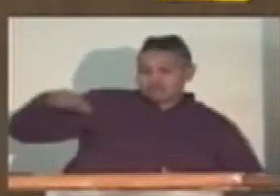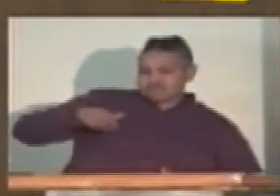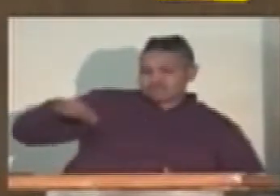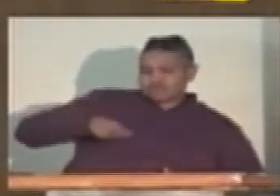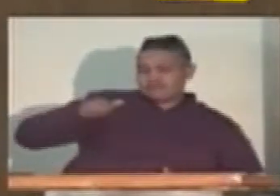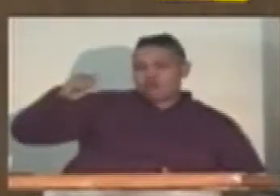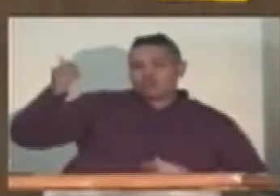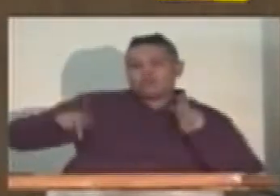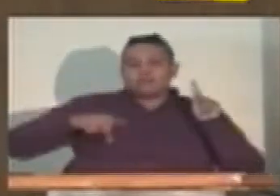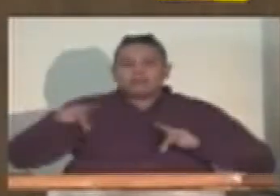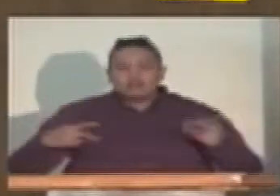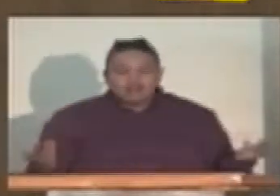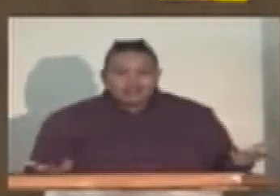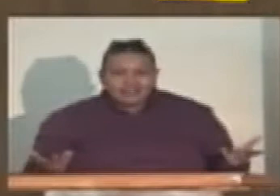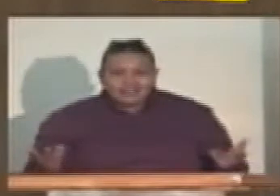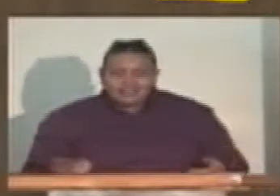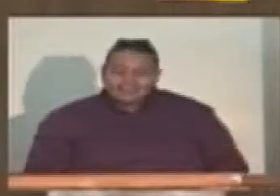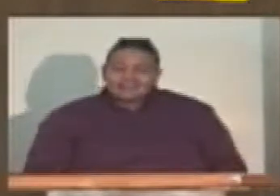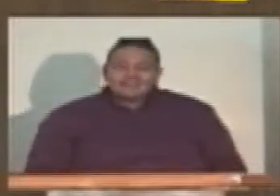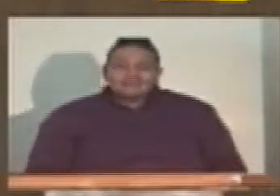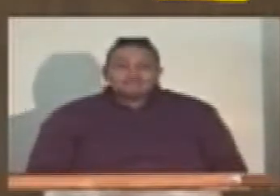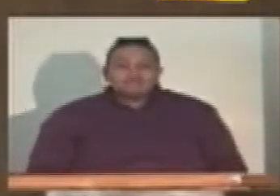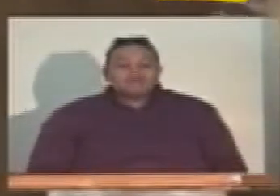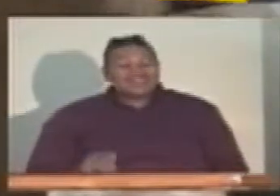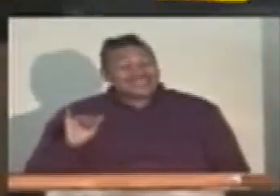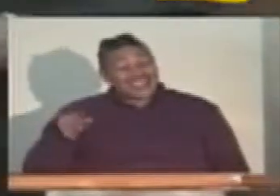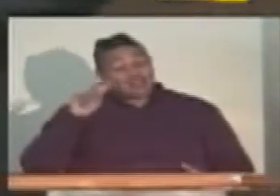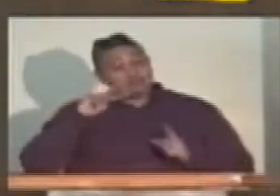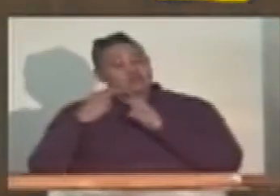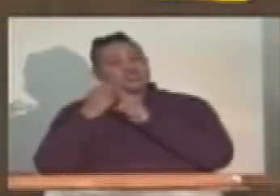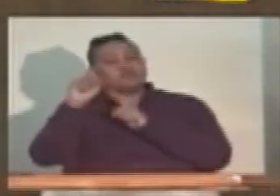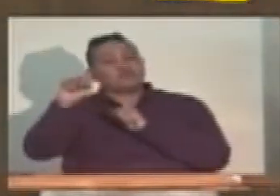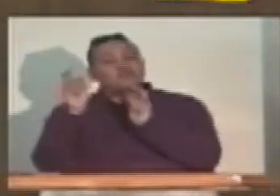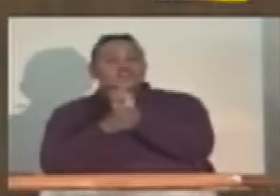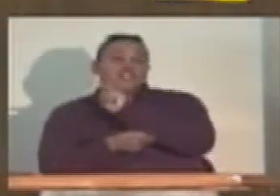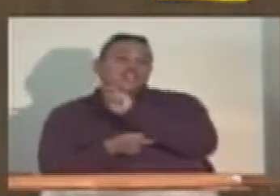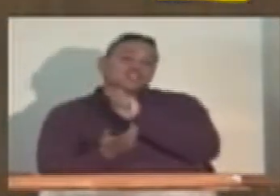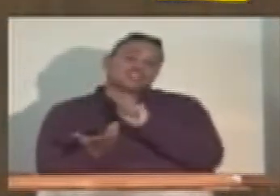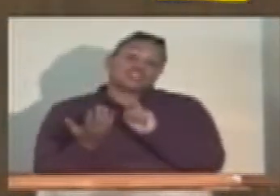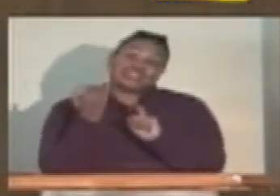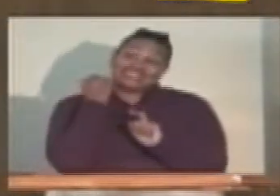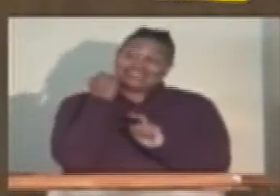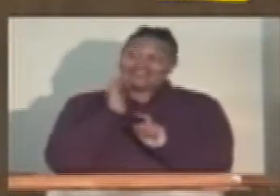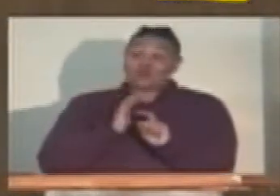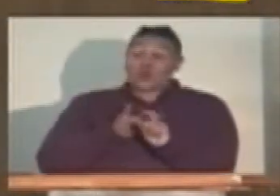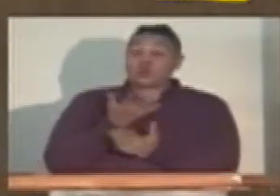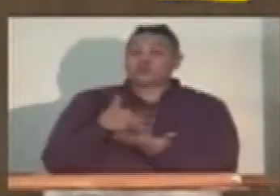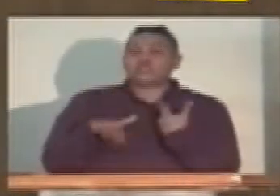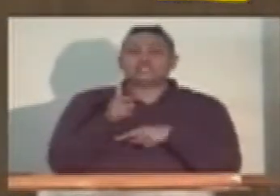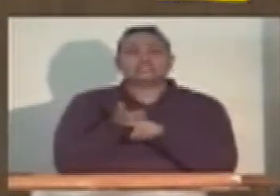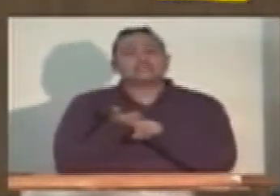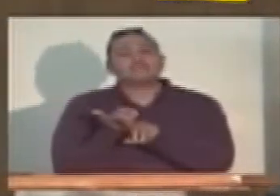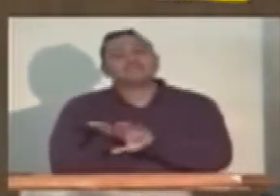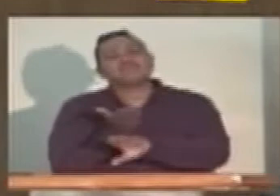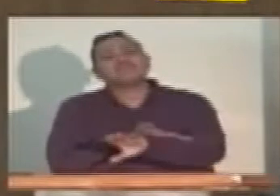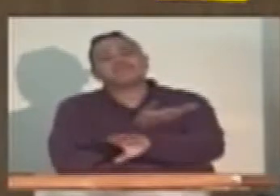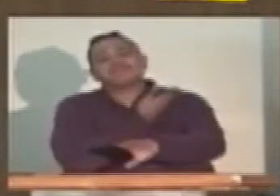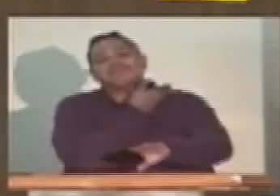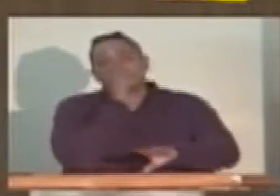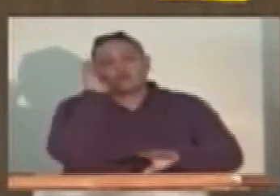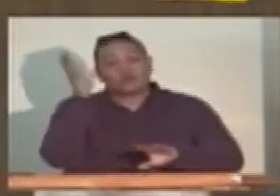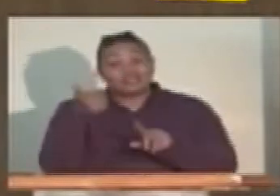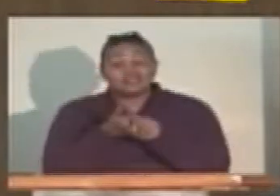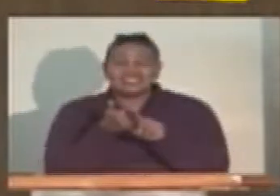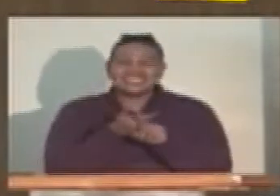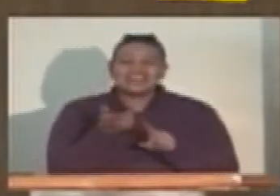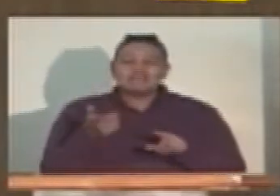others. Mr. Speaker, that perception must change if our society is to move forward. The